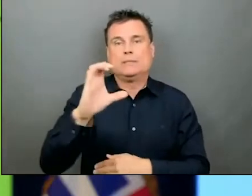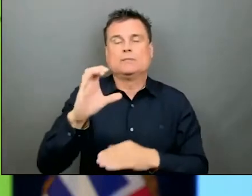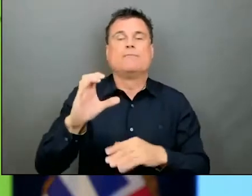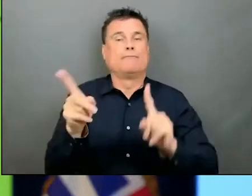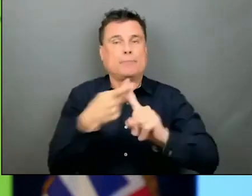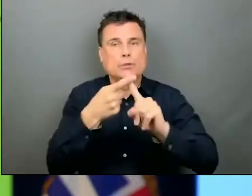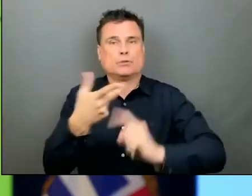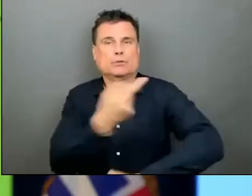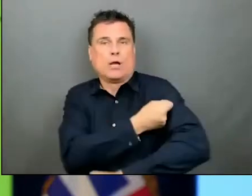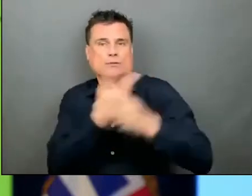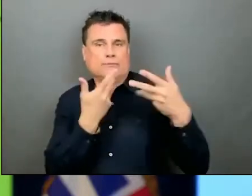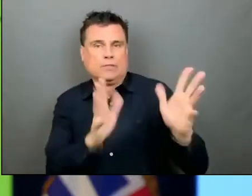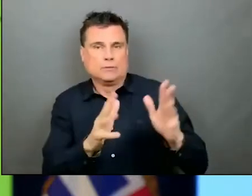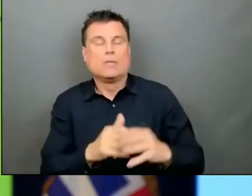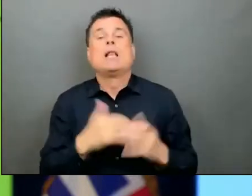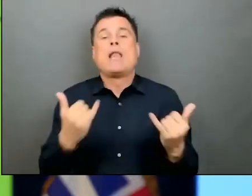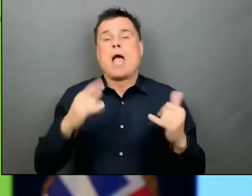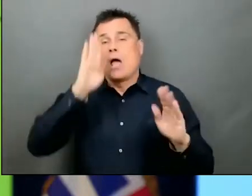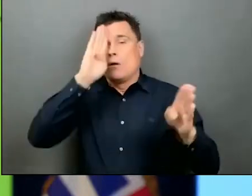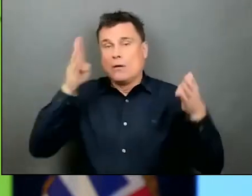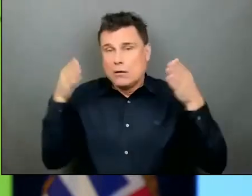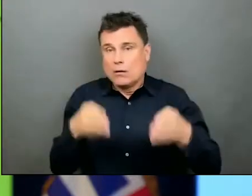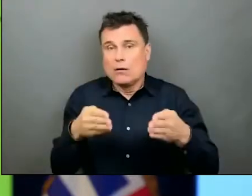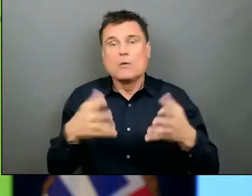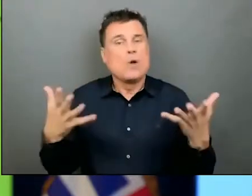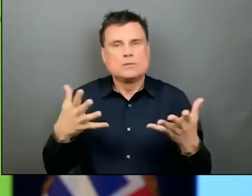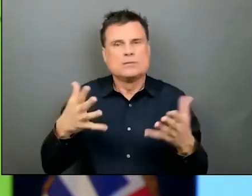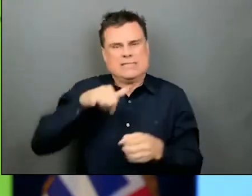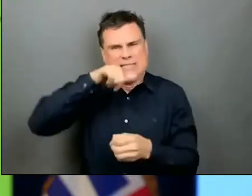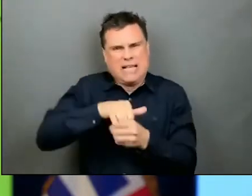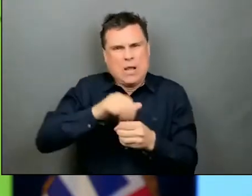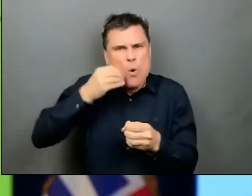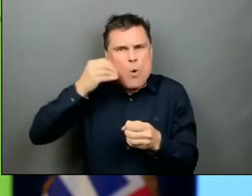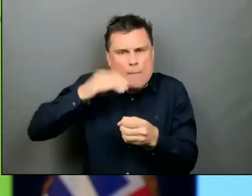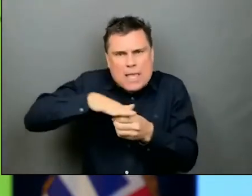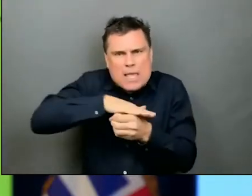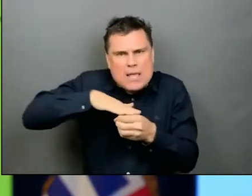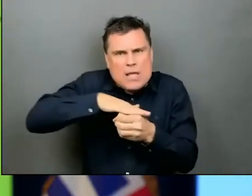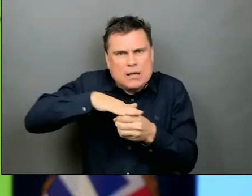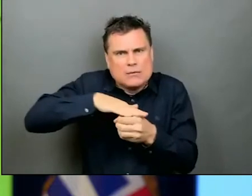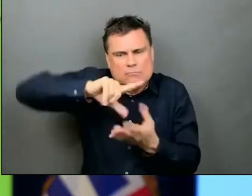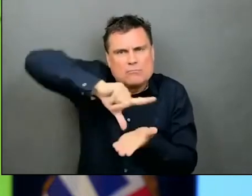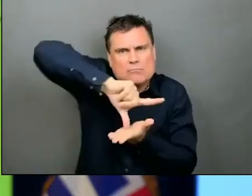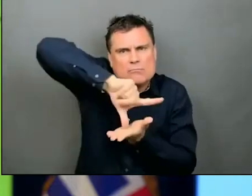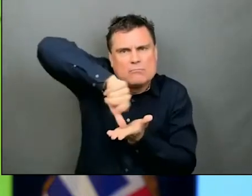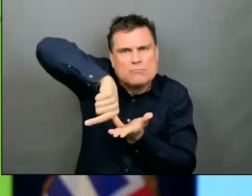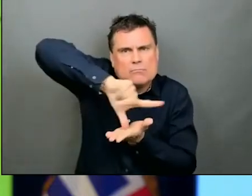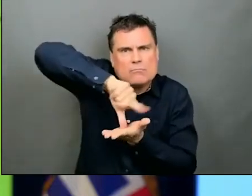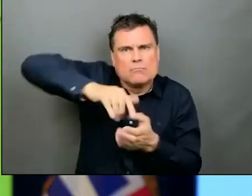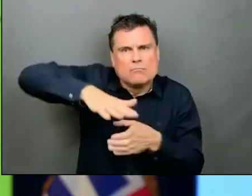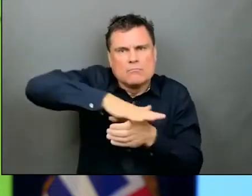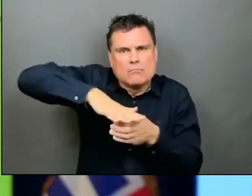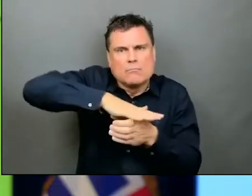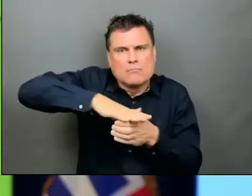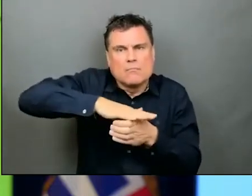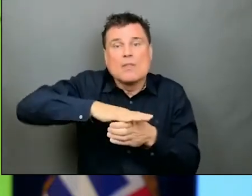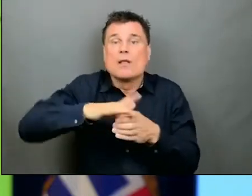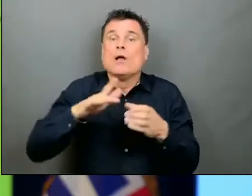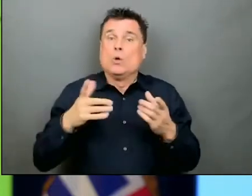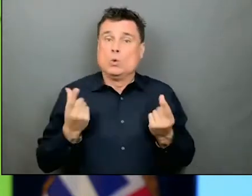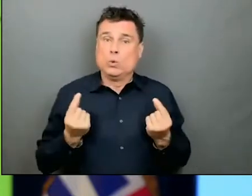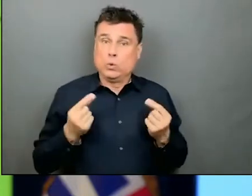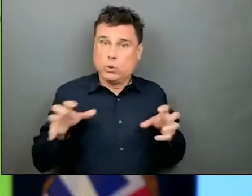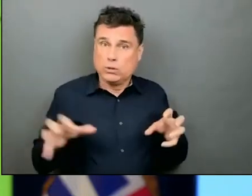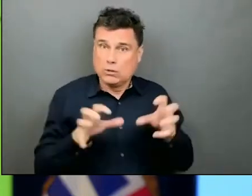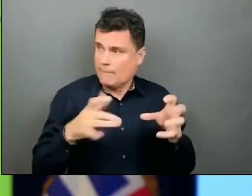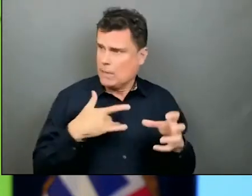hunker down and stay local. If we act now, do the right thing, we can still have a